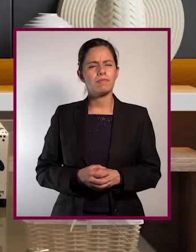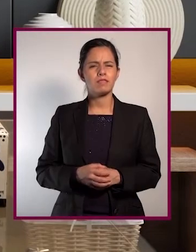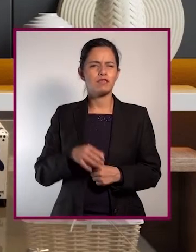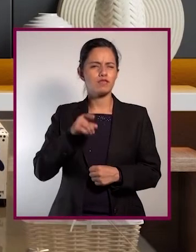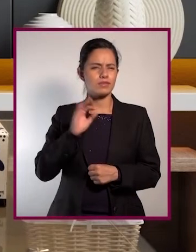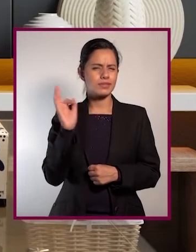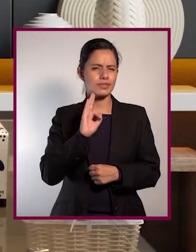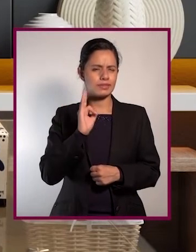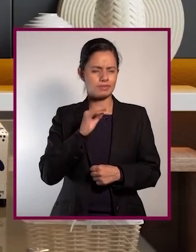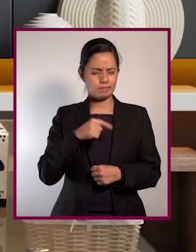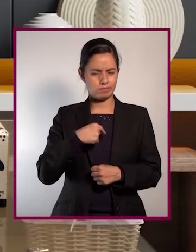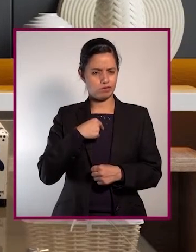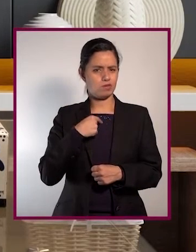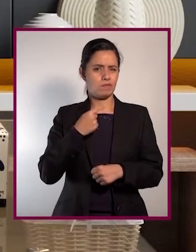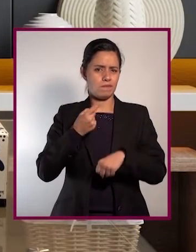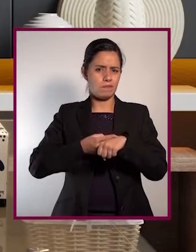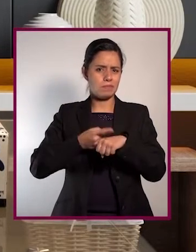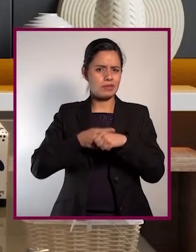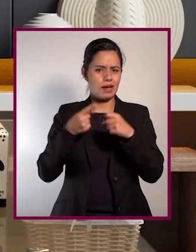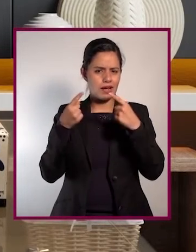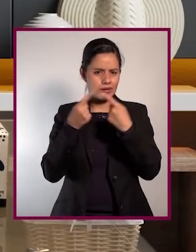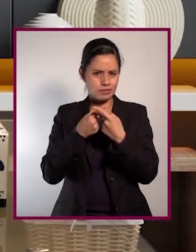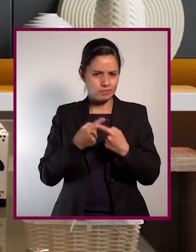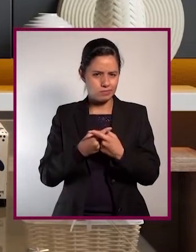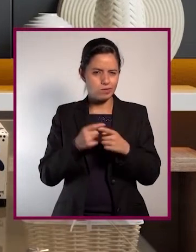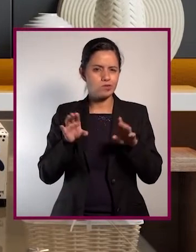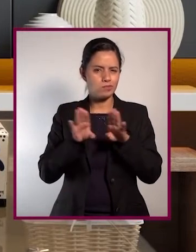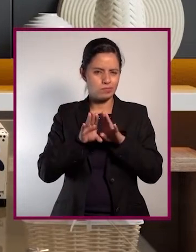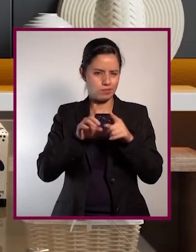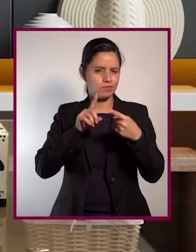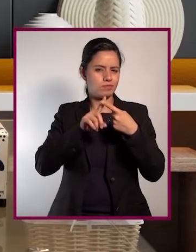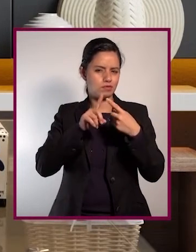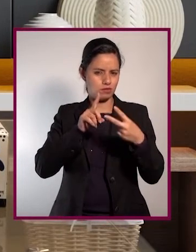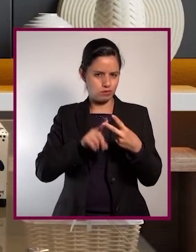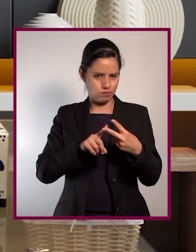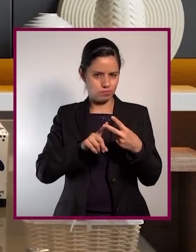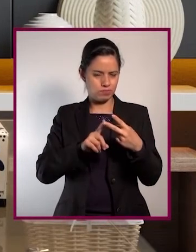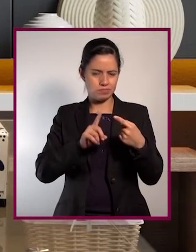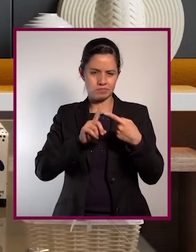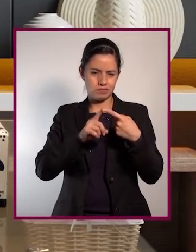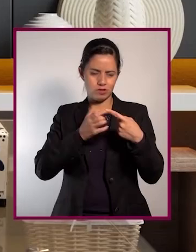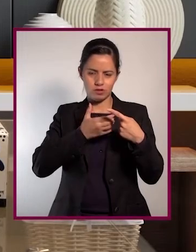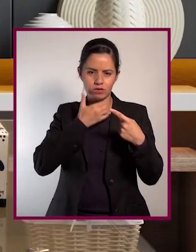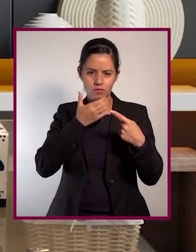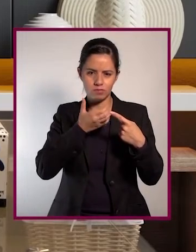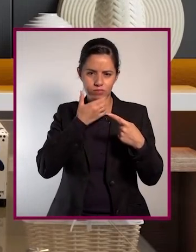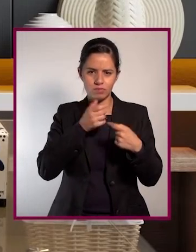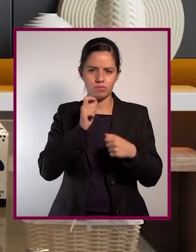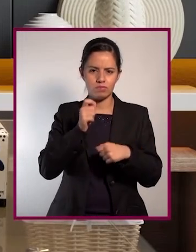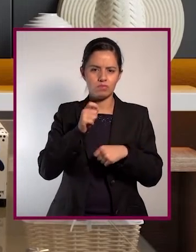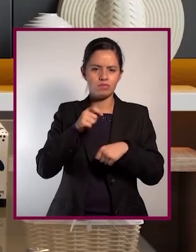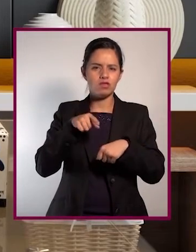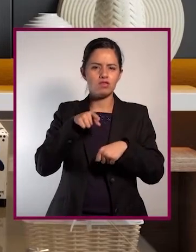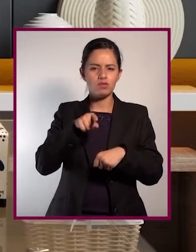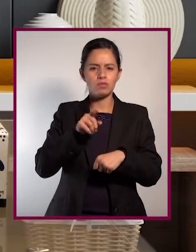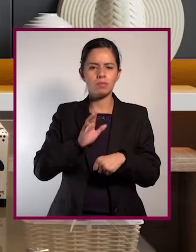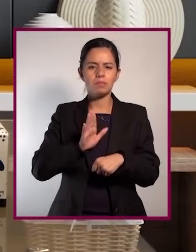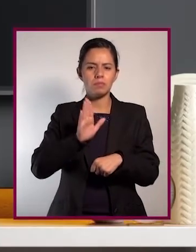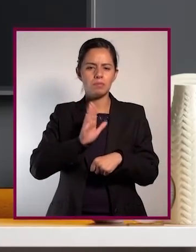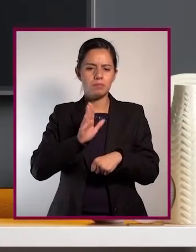For example, we have an alergia, there are two tests. The most common is called the test.